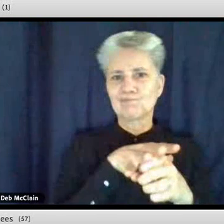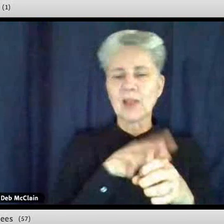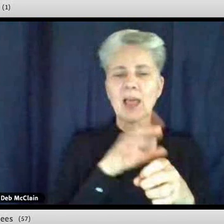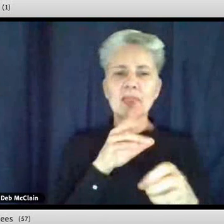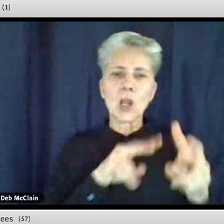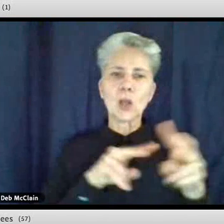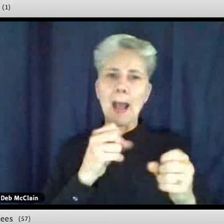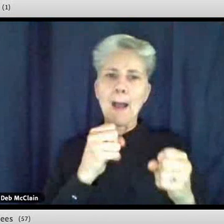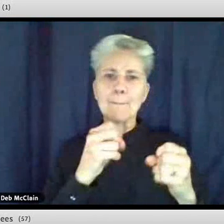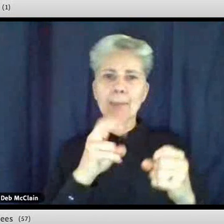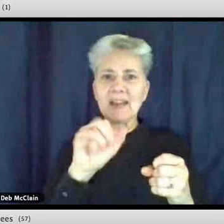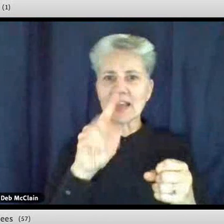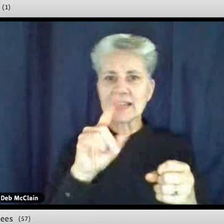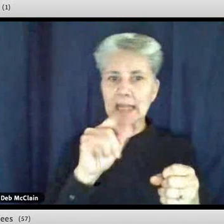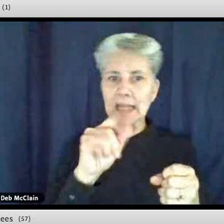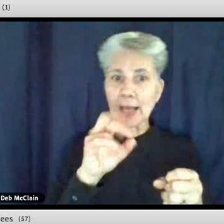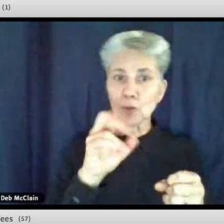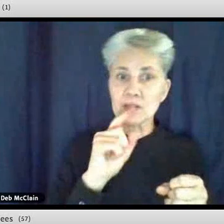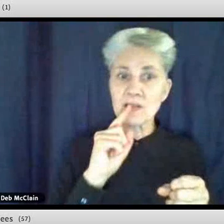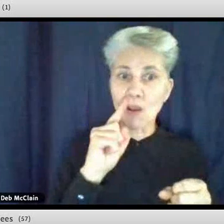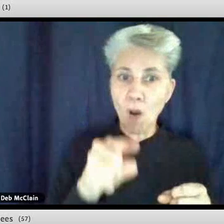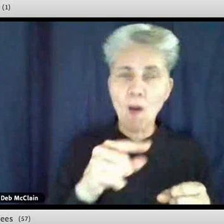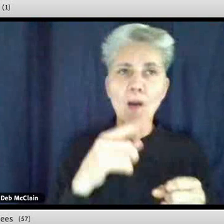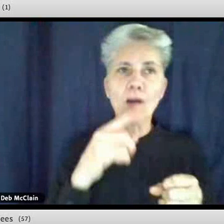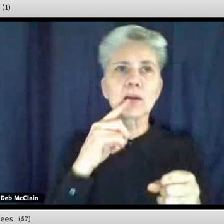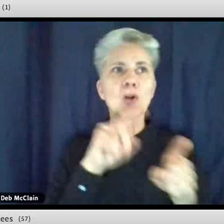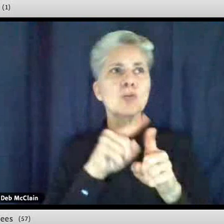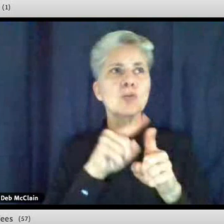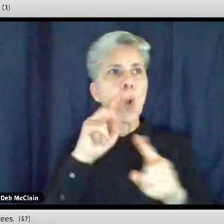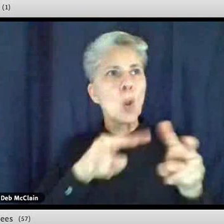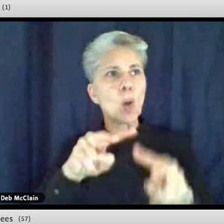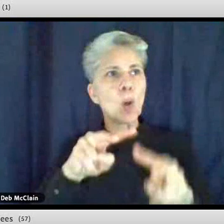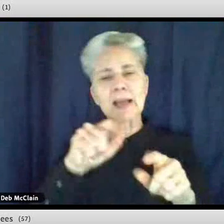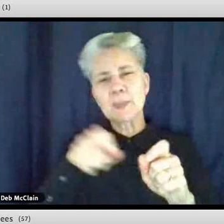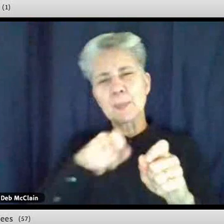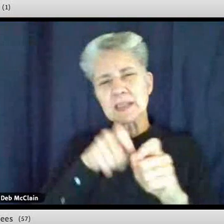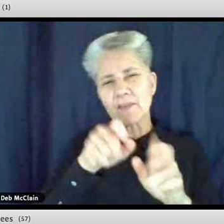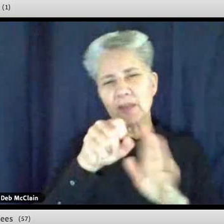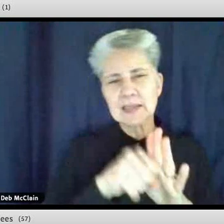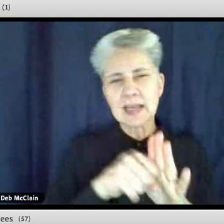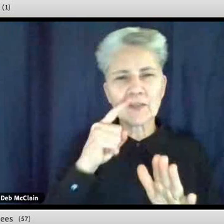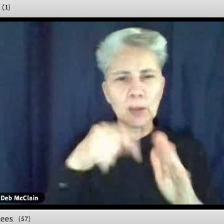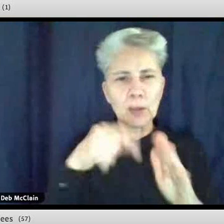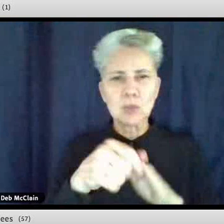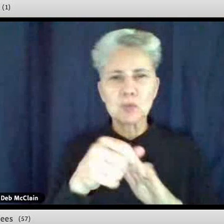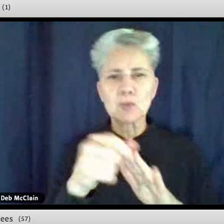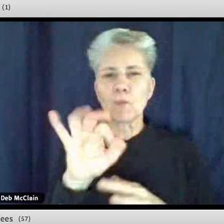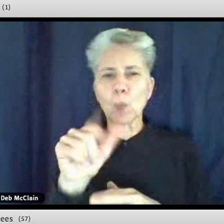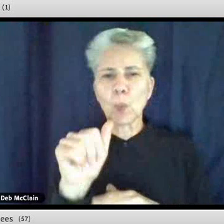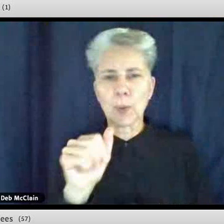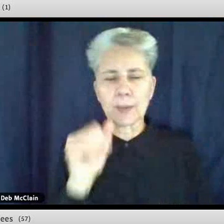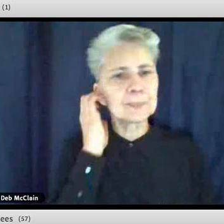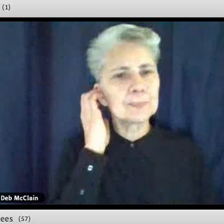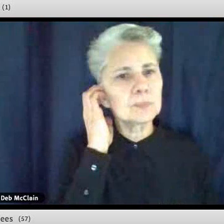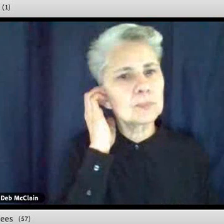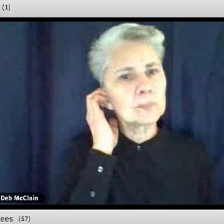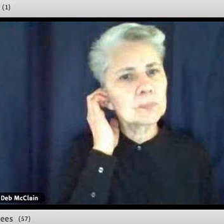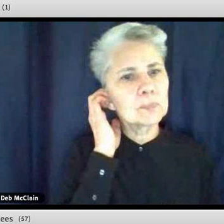America, you know, they look at how many ventilators there are. You can also look at specific states. So if we go down to